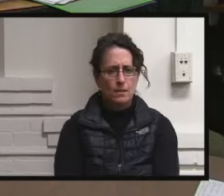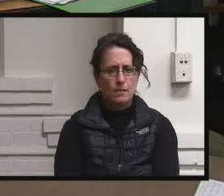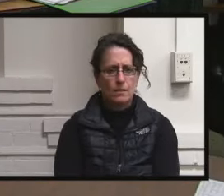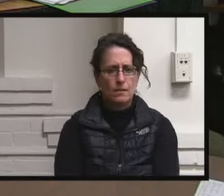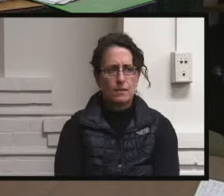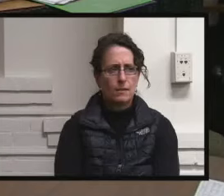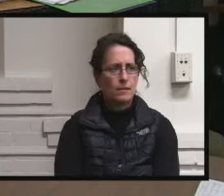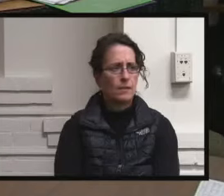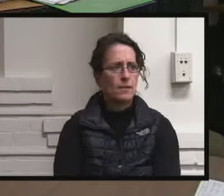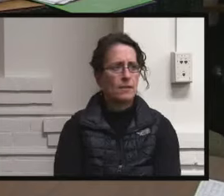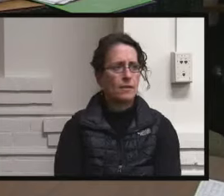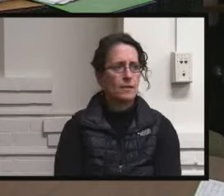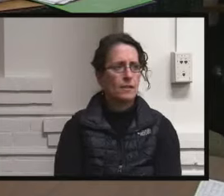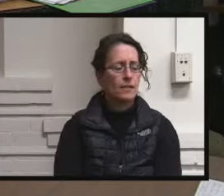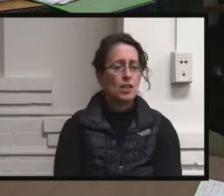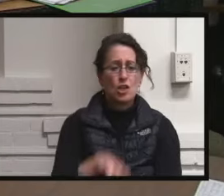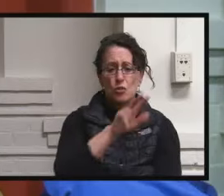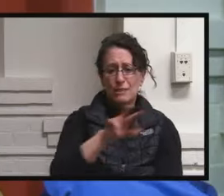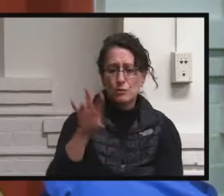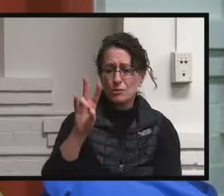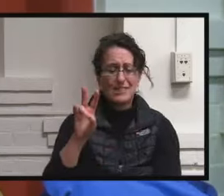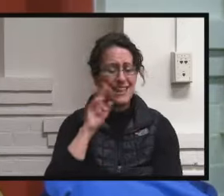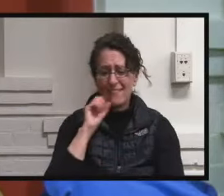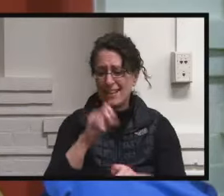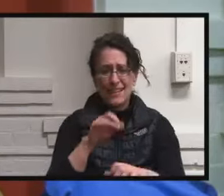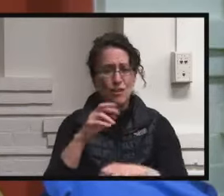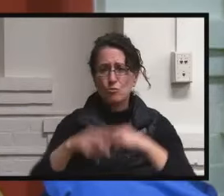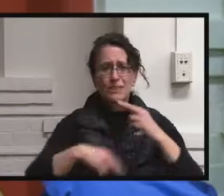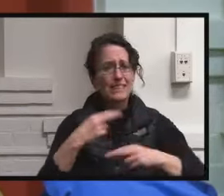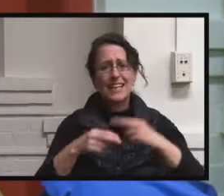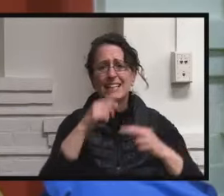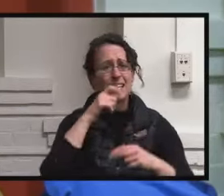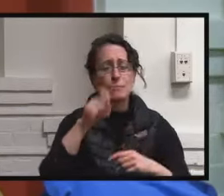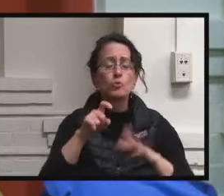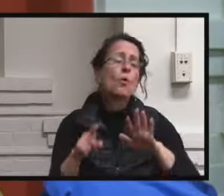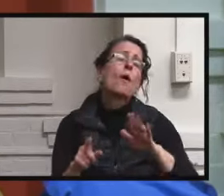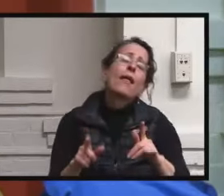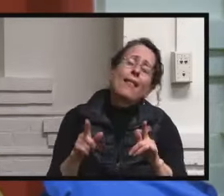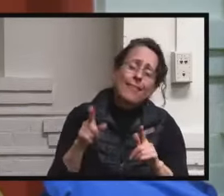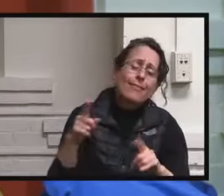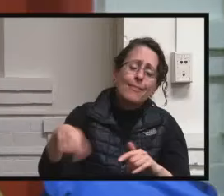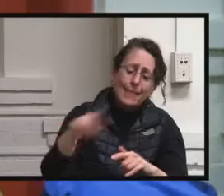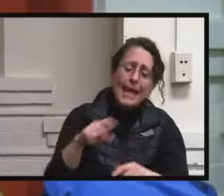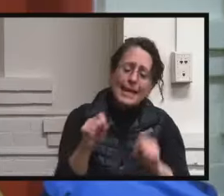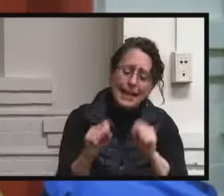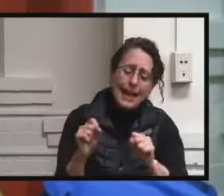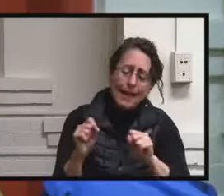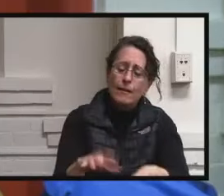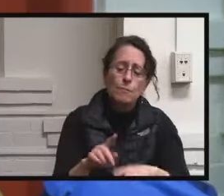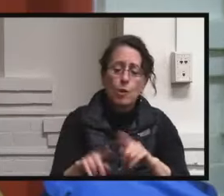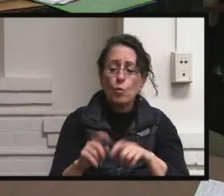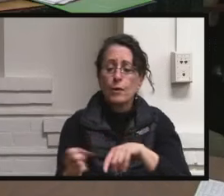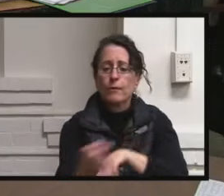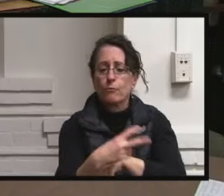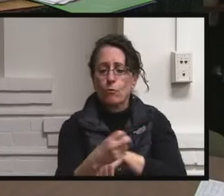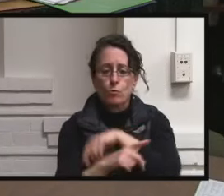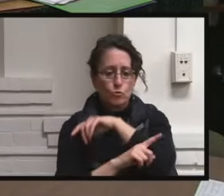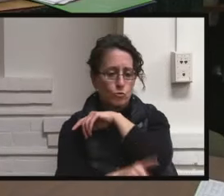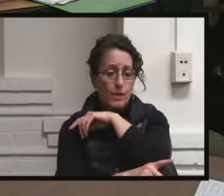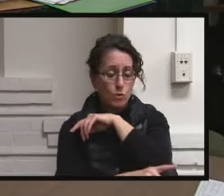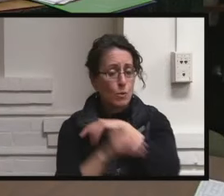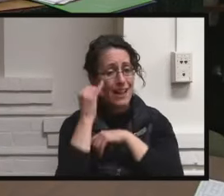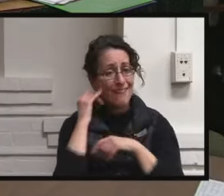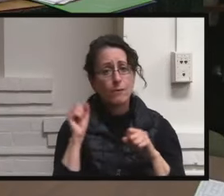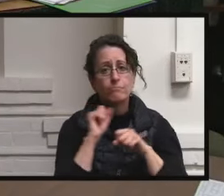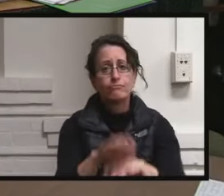the recycling. They can if they want. But you pick them out. We end up throwing them away. That's but correct. If there was a single stream, they could put them